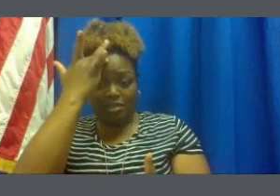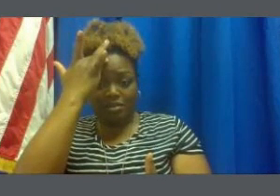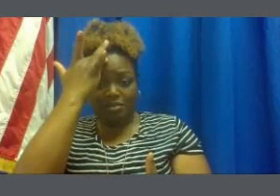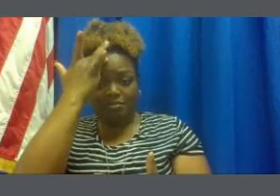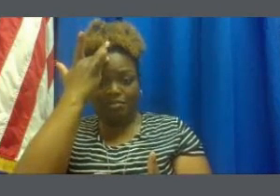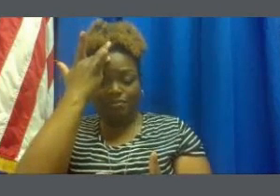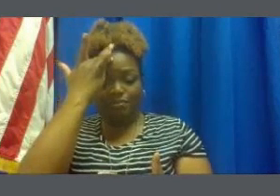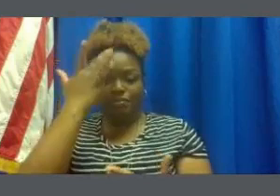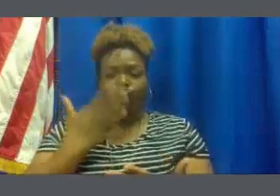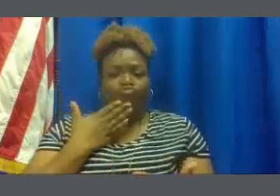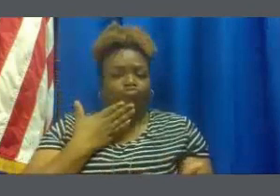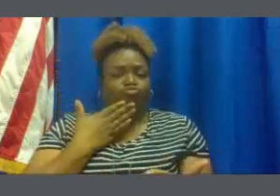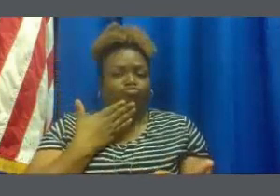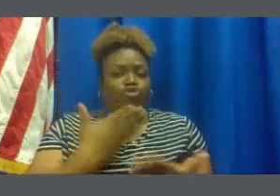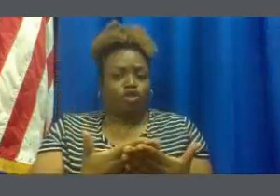Illness.